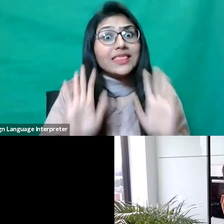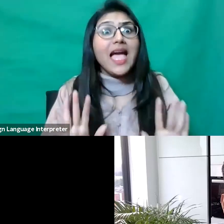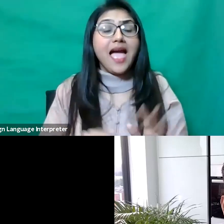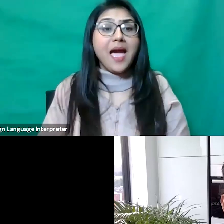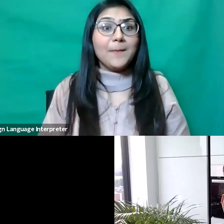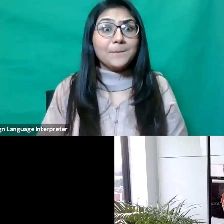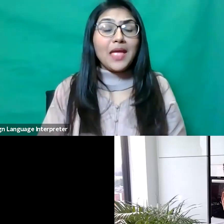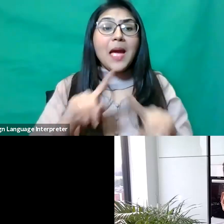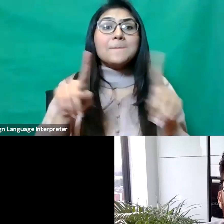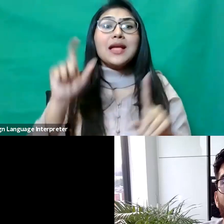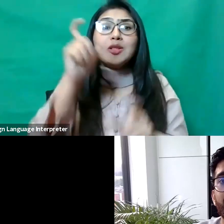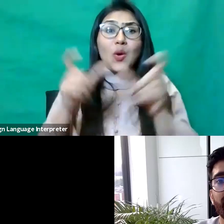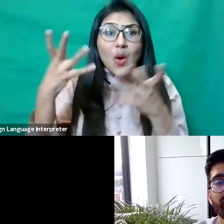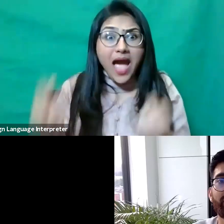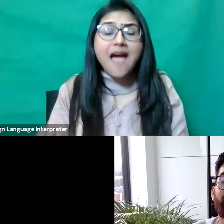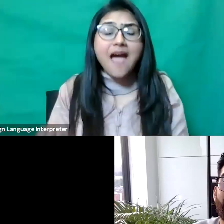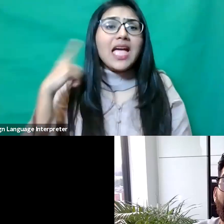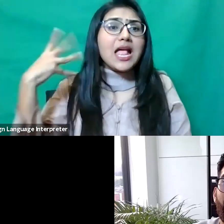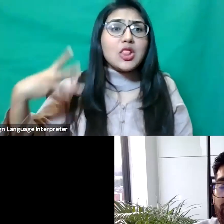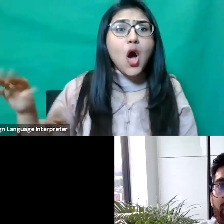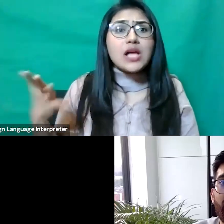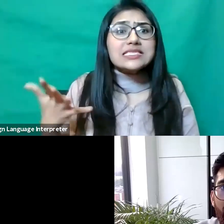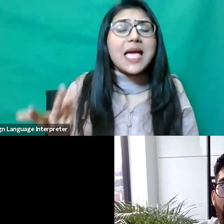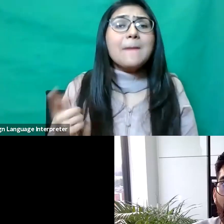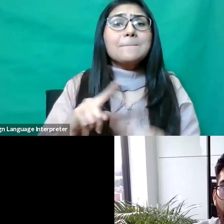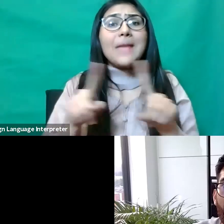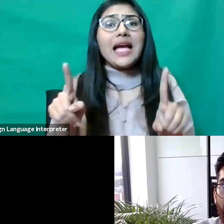doesn't have a hearing loss, they could also, you know,